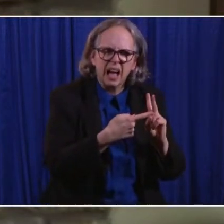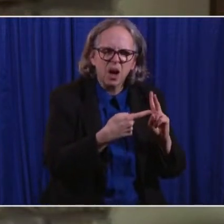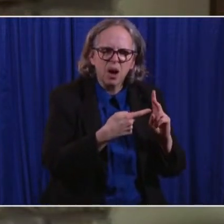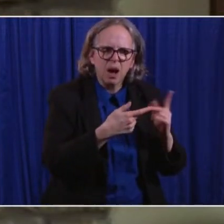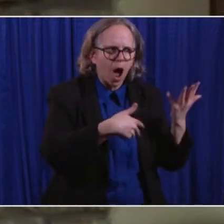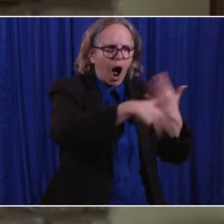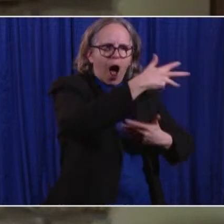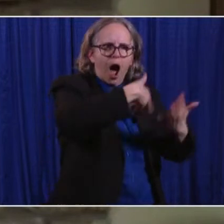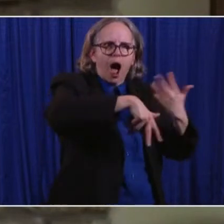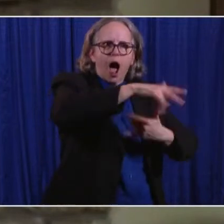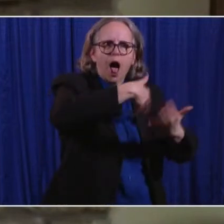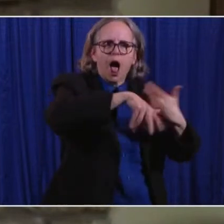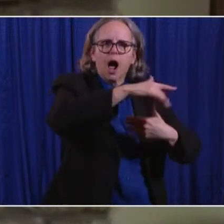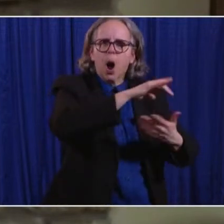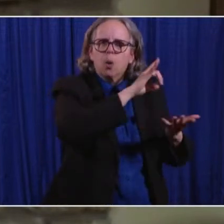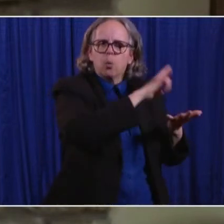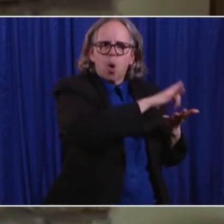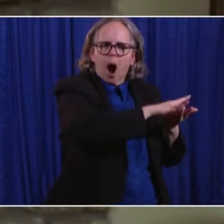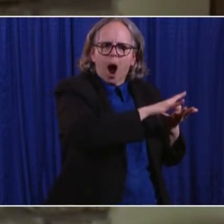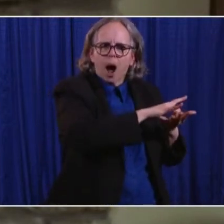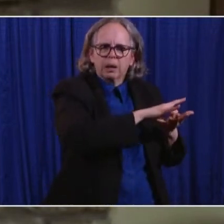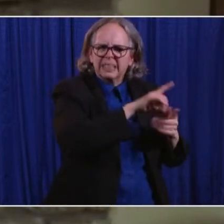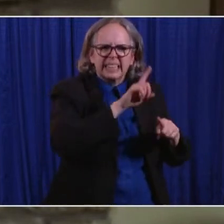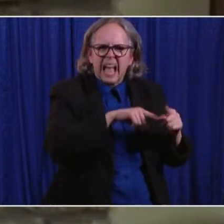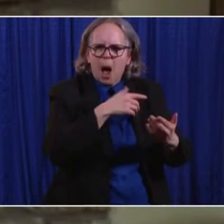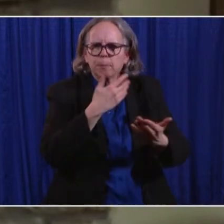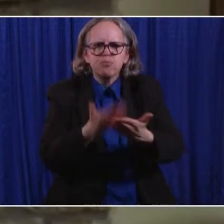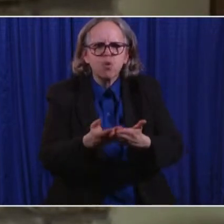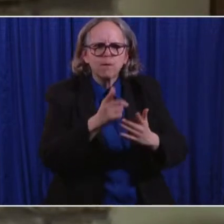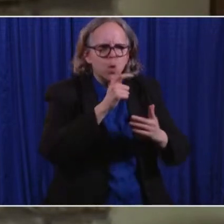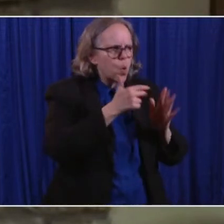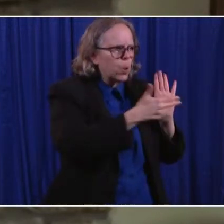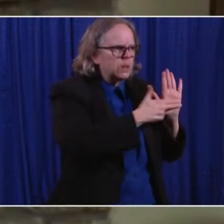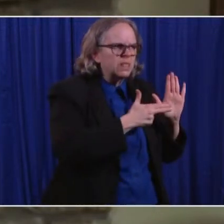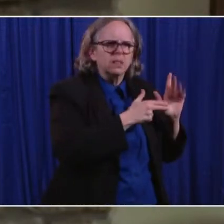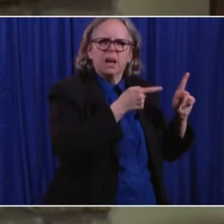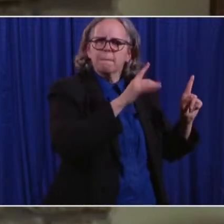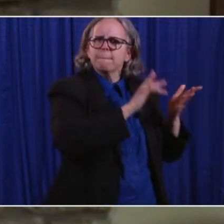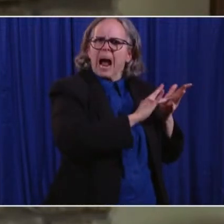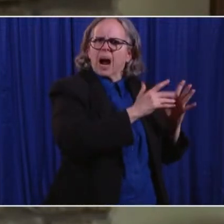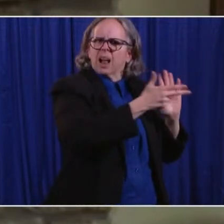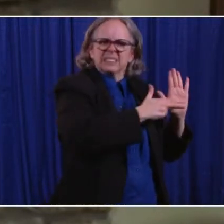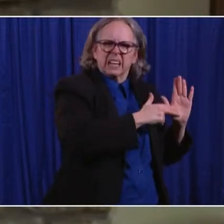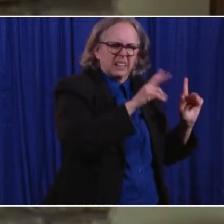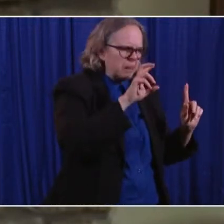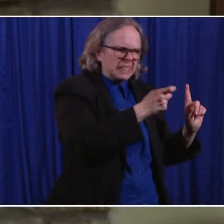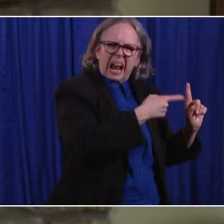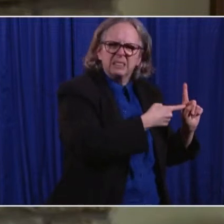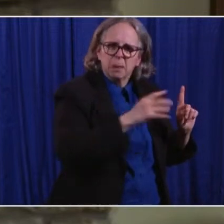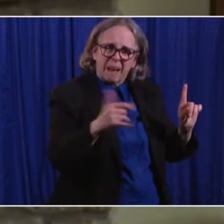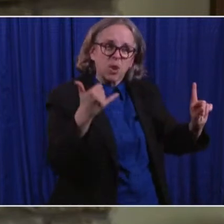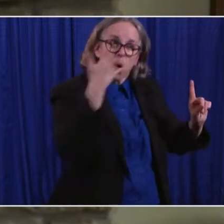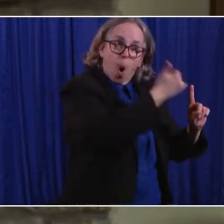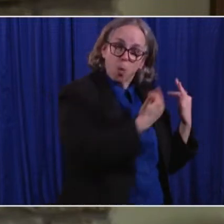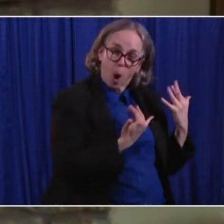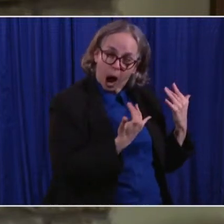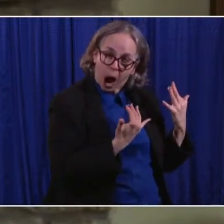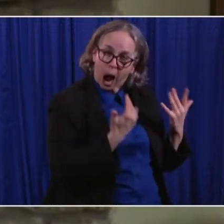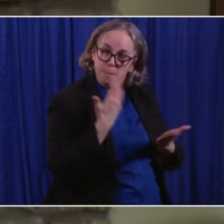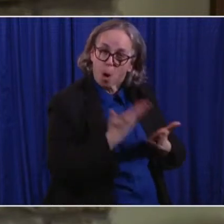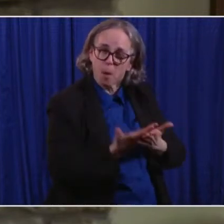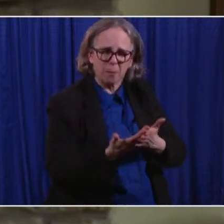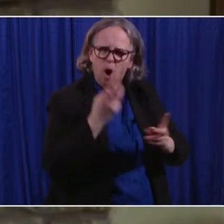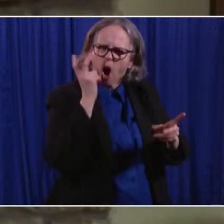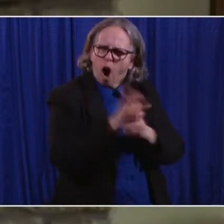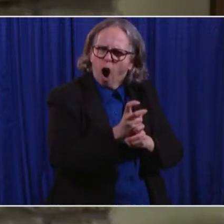diagnosed. Absolutely impossible. Well, let me take another one. And again, not far-fetched at